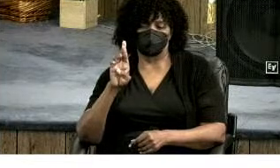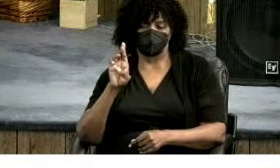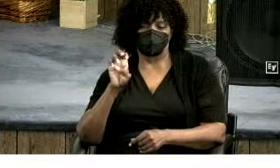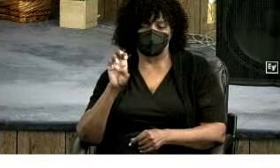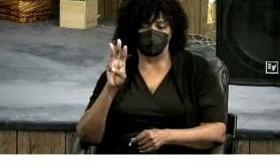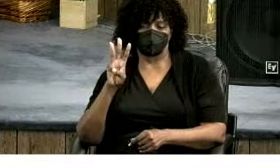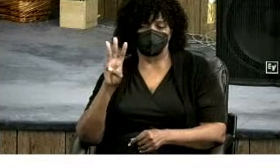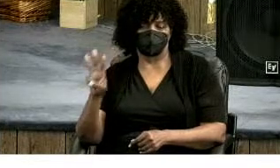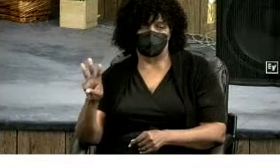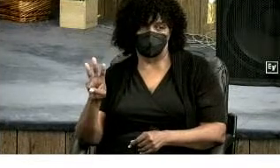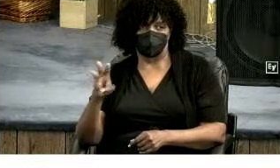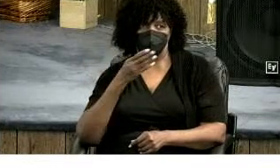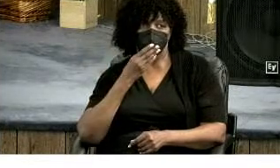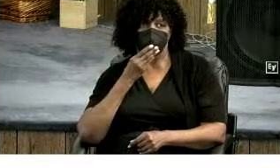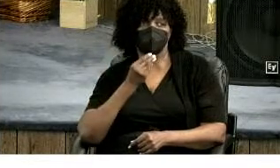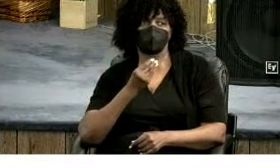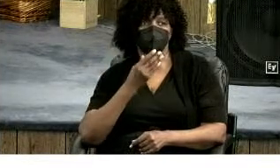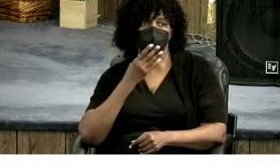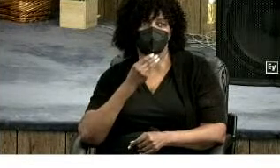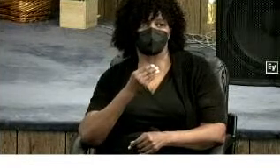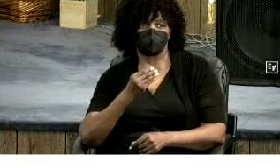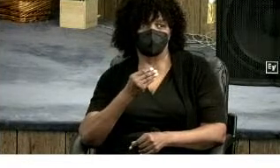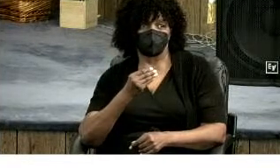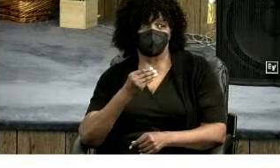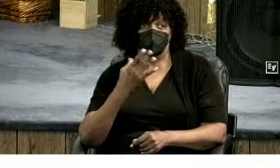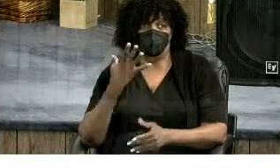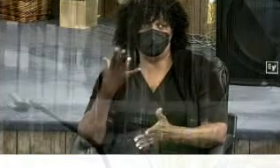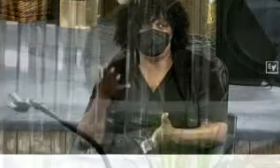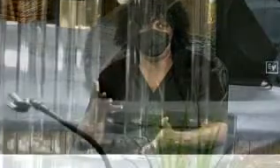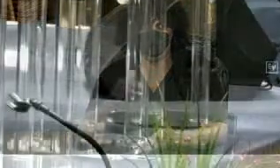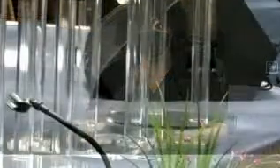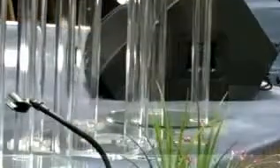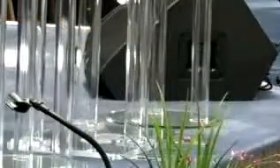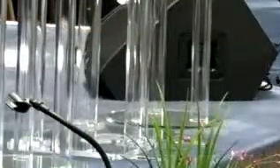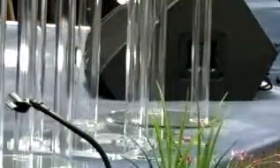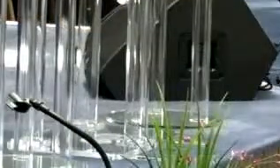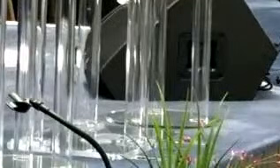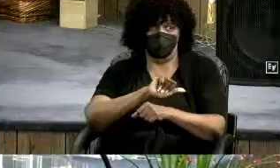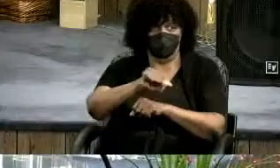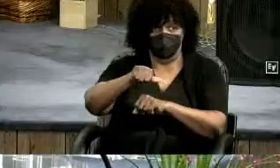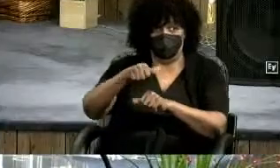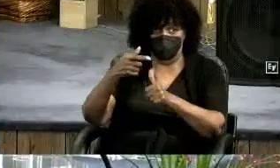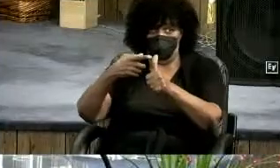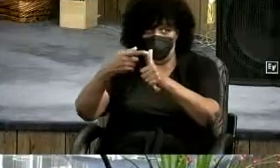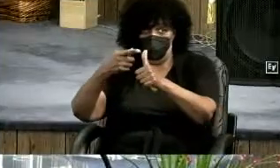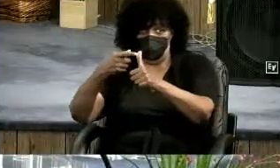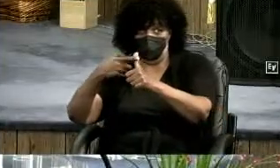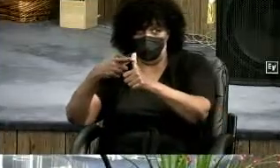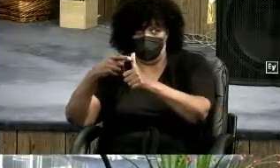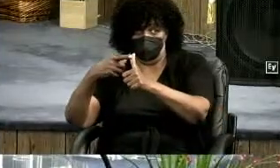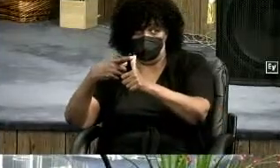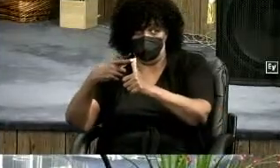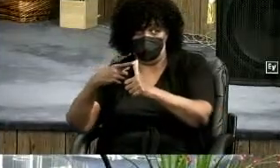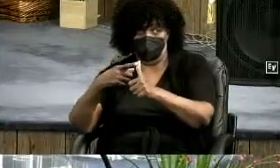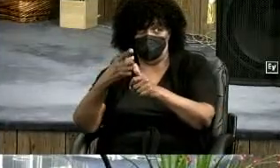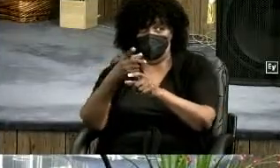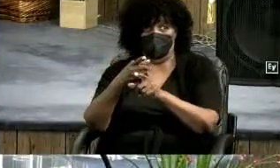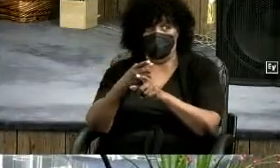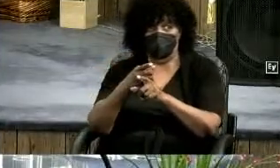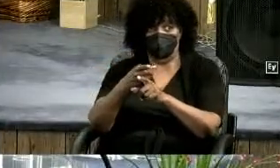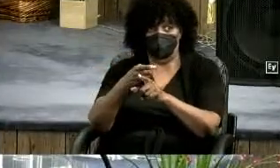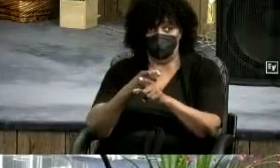He's not a Khazarian Jew. He's not a Hebrew Israelite. He's not an original Hebrew. He's not an Ethiopian Hebrew.